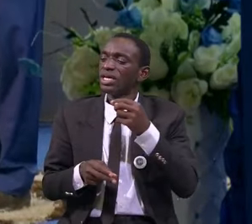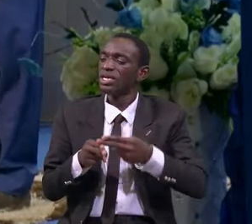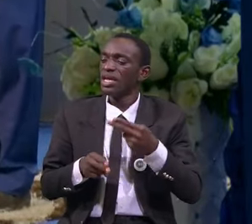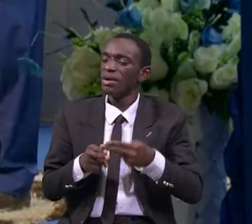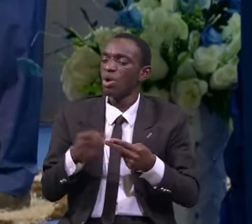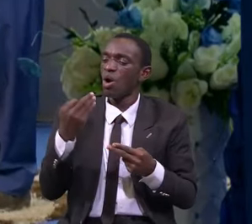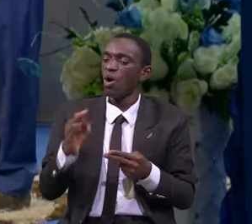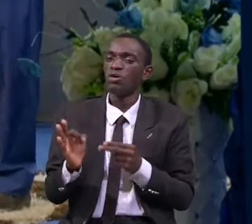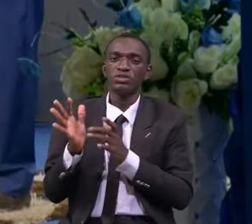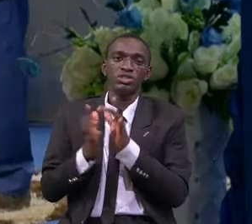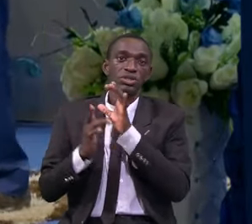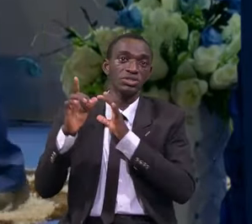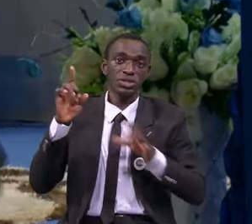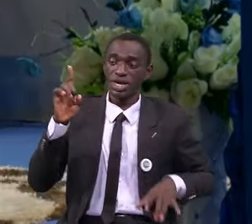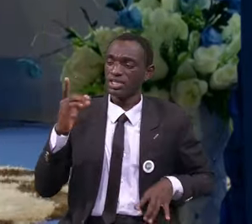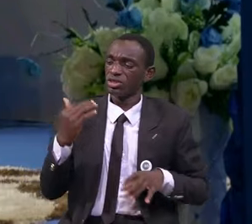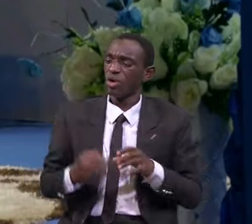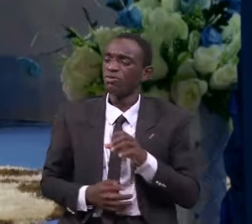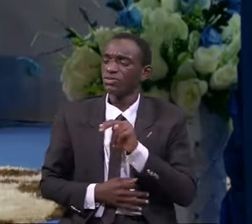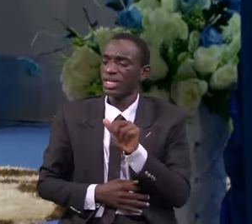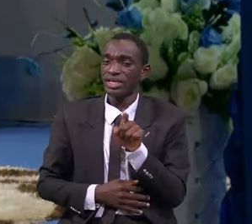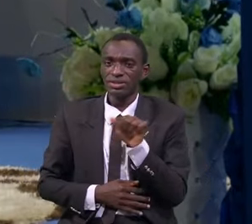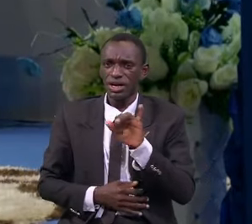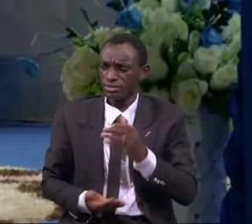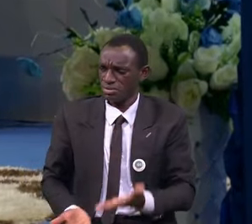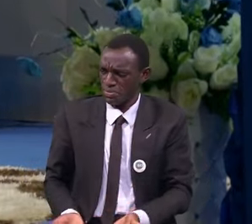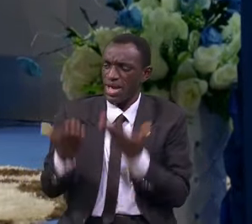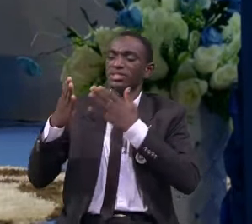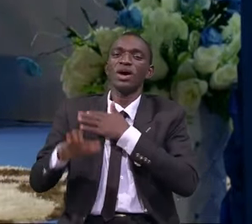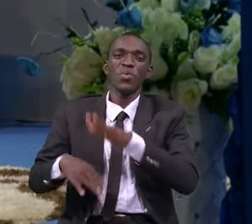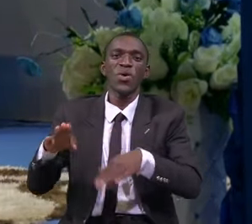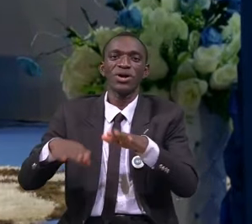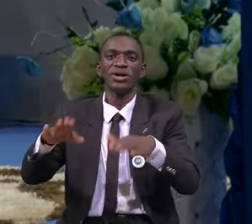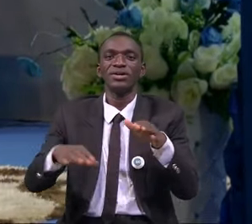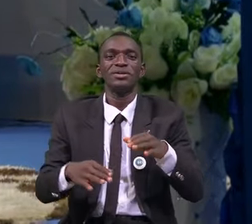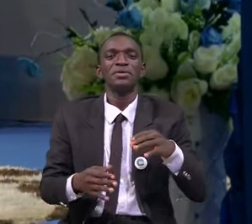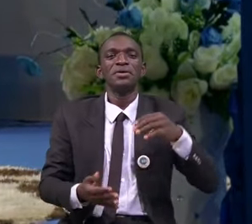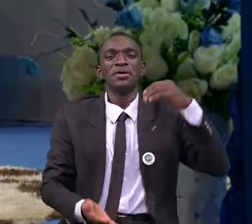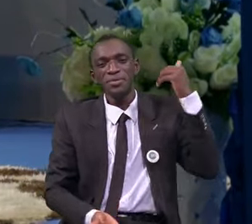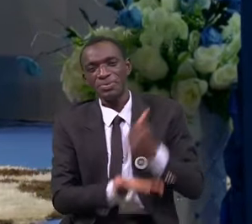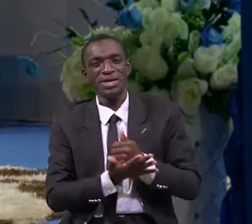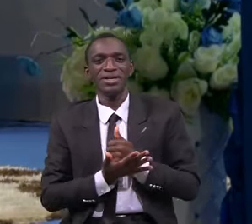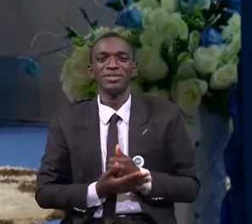Jesus Christ of Nazareth, rise up and walk.